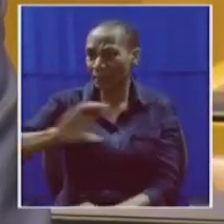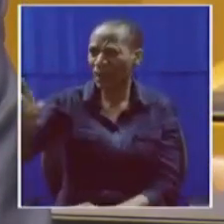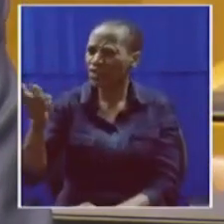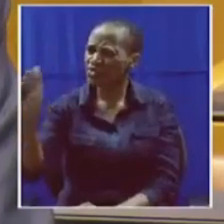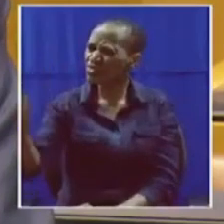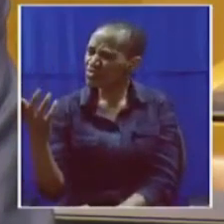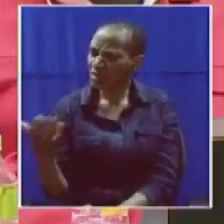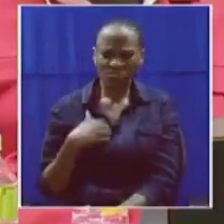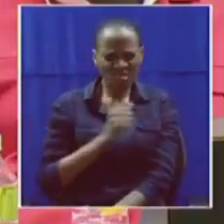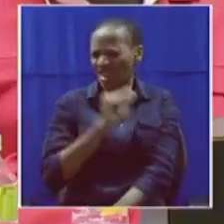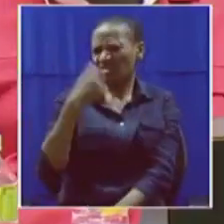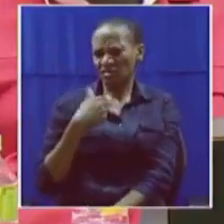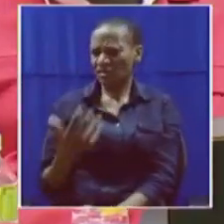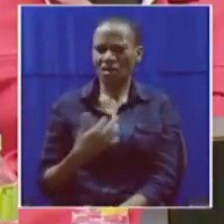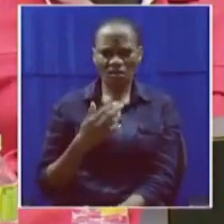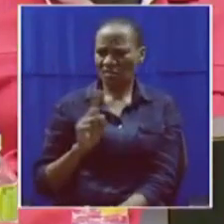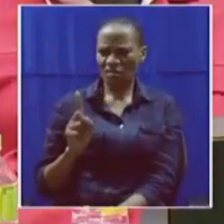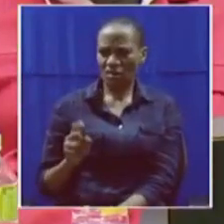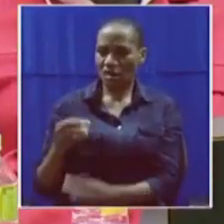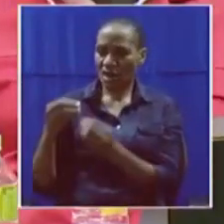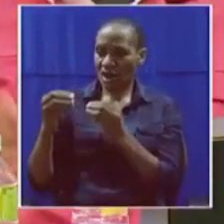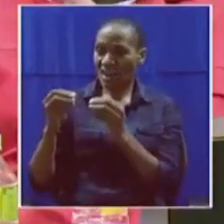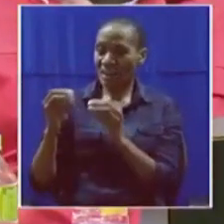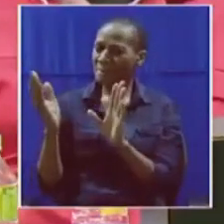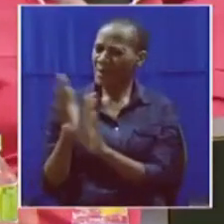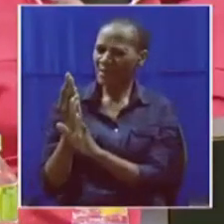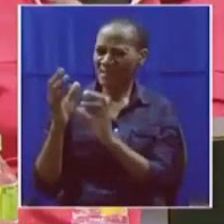I don't ask you that question because it's your business.